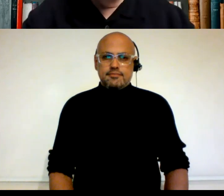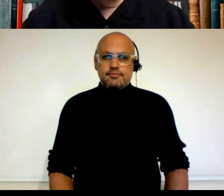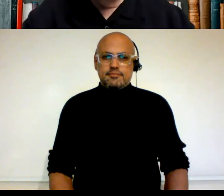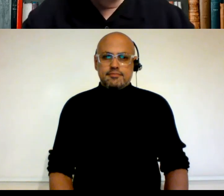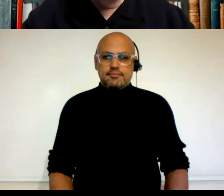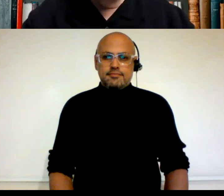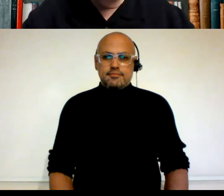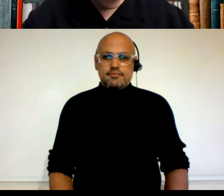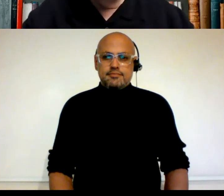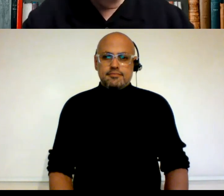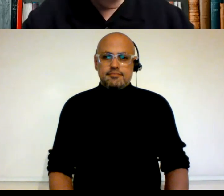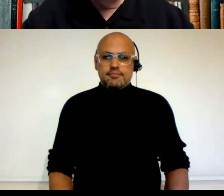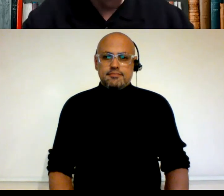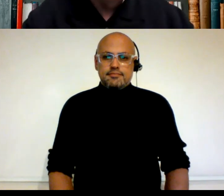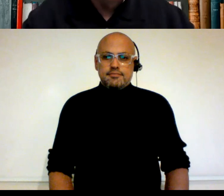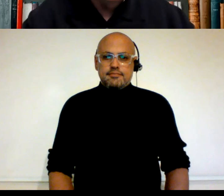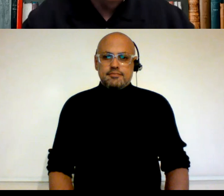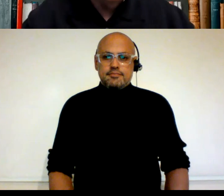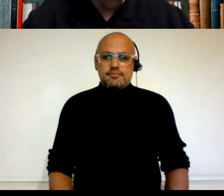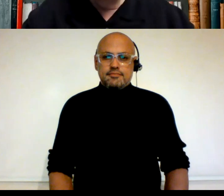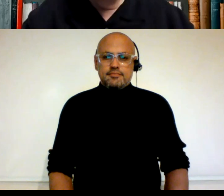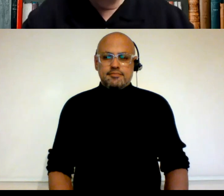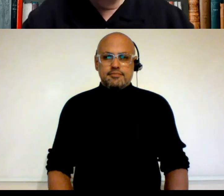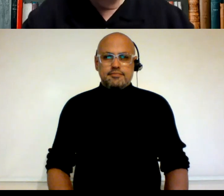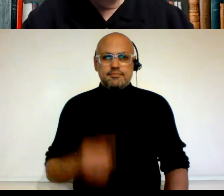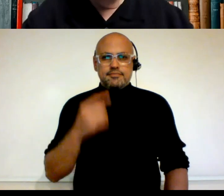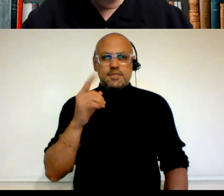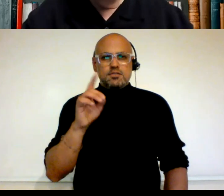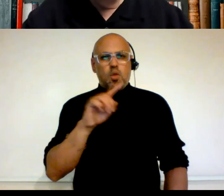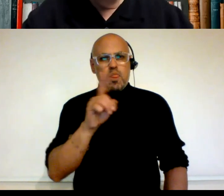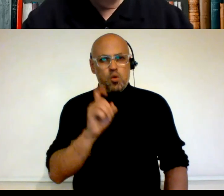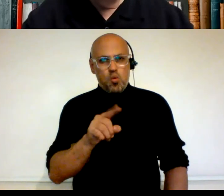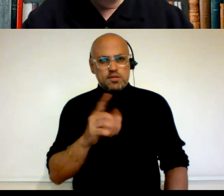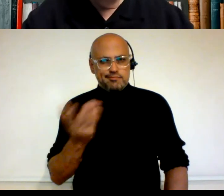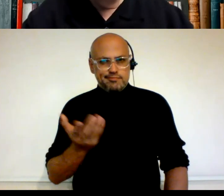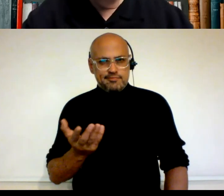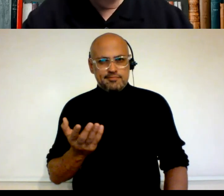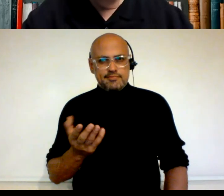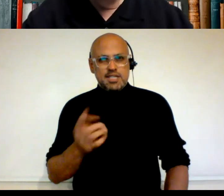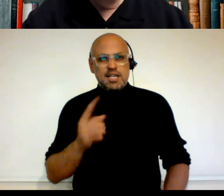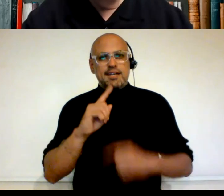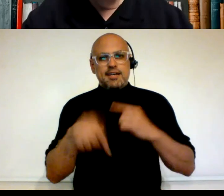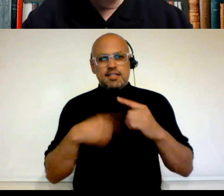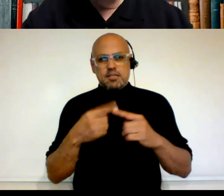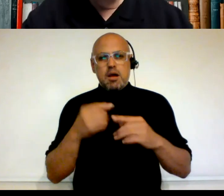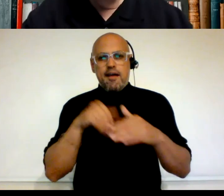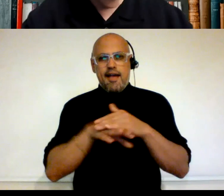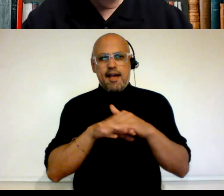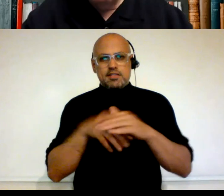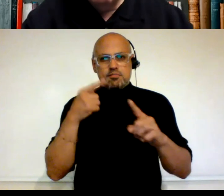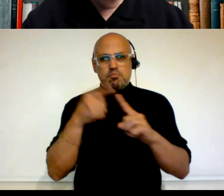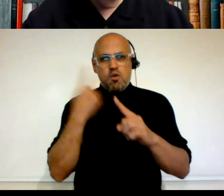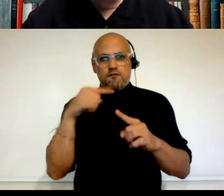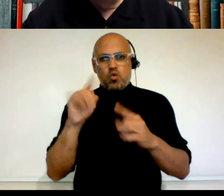communities, the low-income communities? Could the buses provide those? The question is regarding access points for